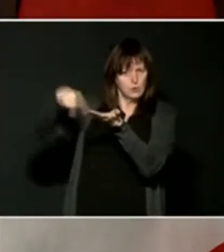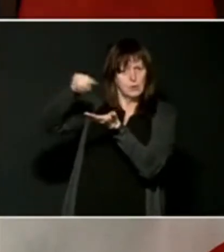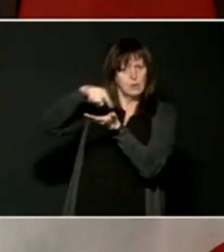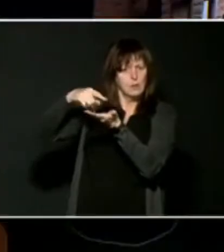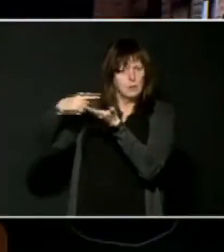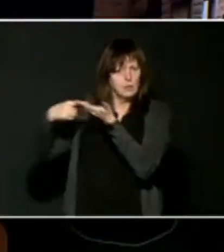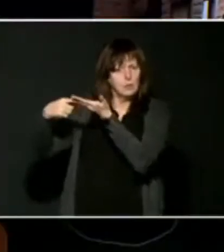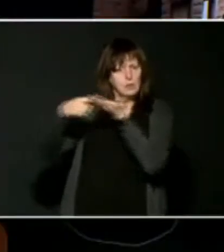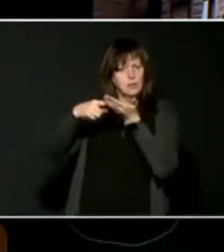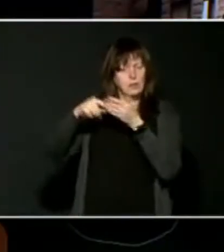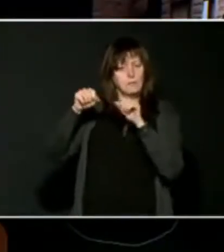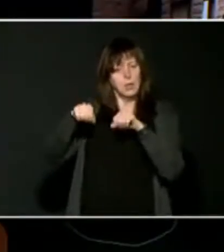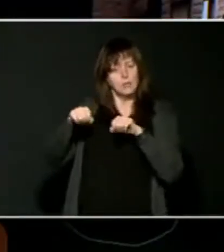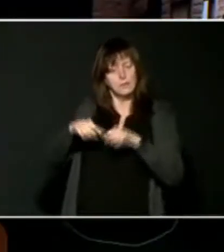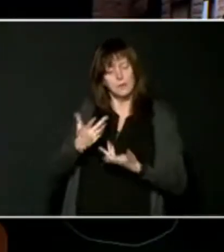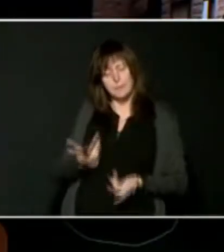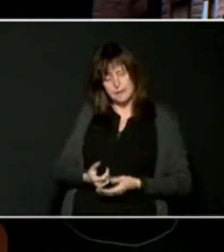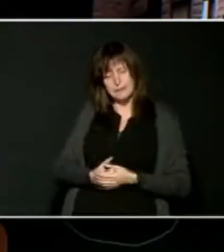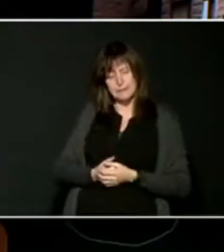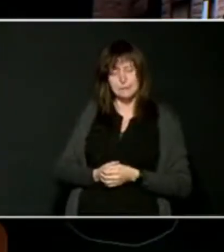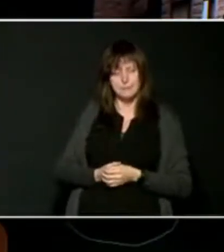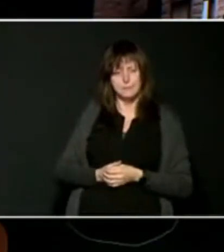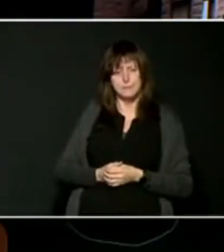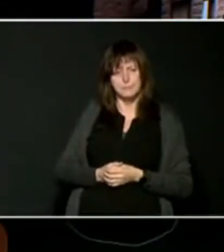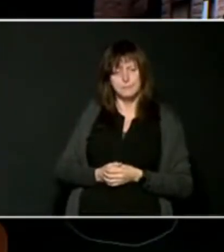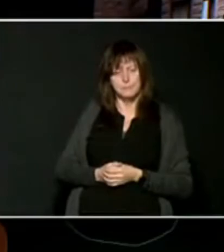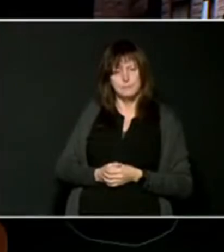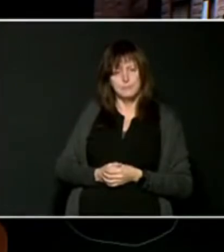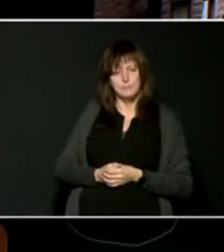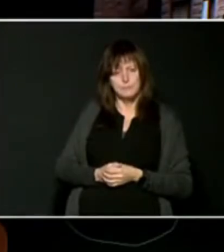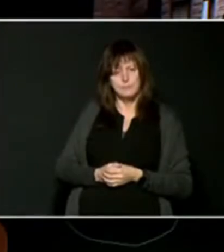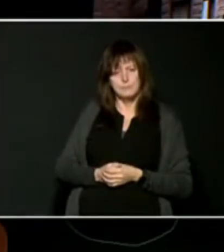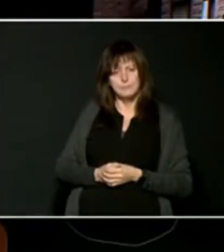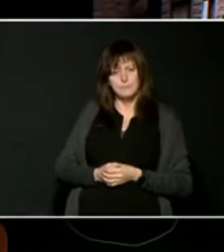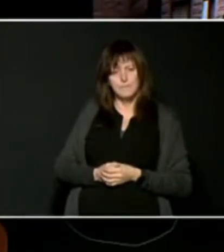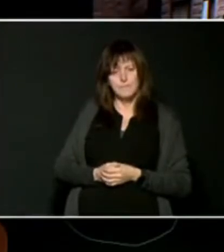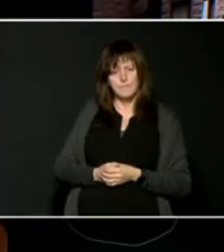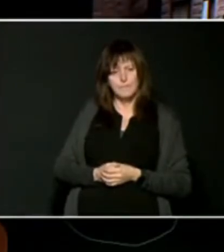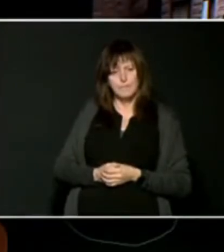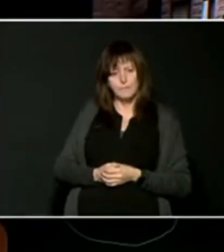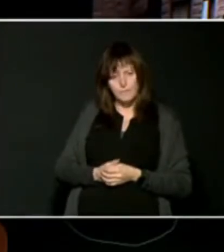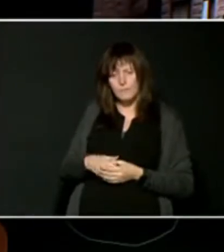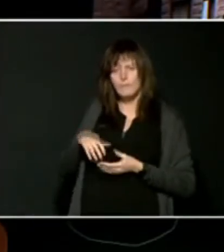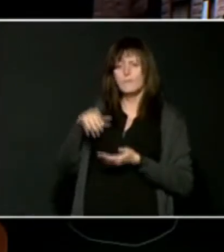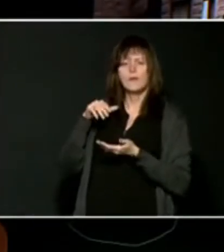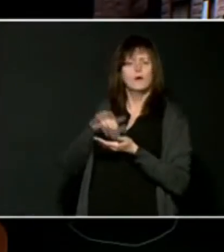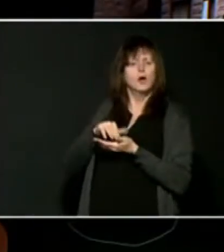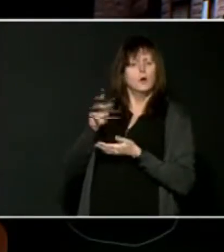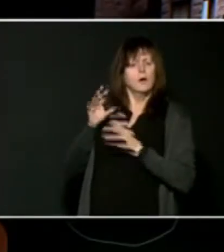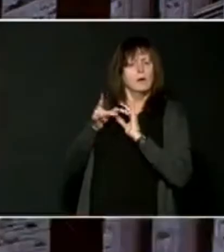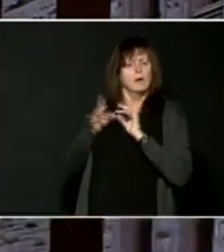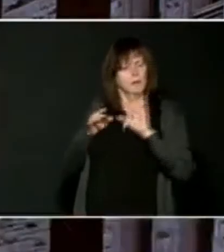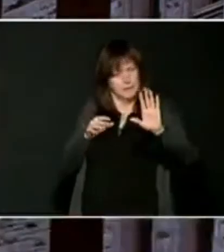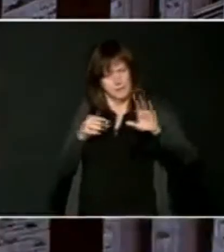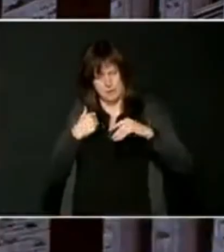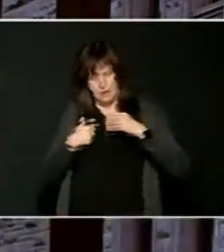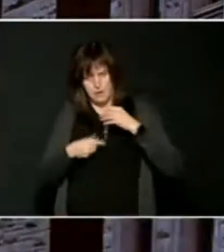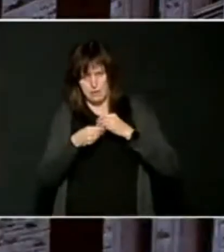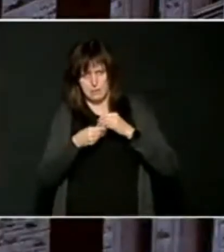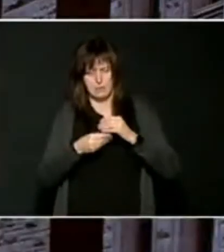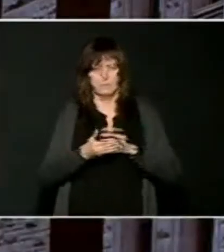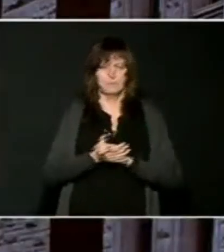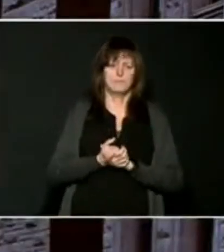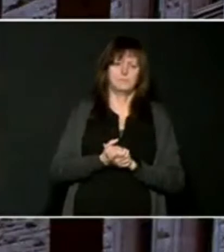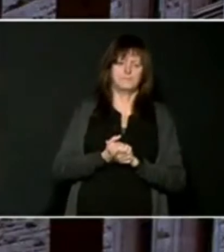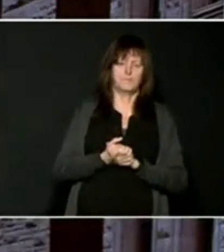possibility. And I would add to that is that have been, even in the fall, looking at our capacity.